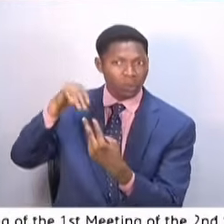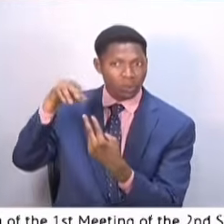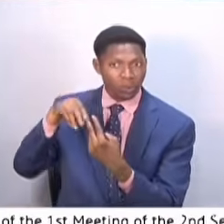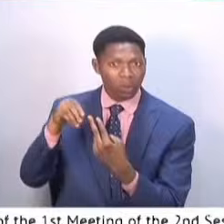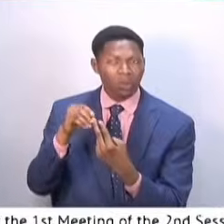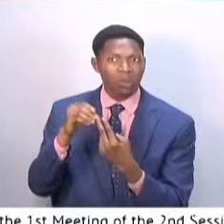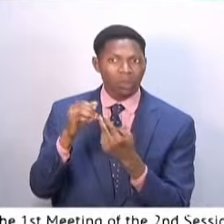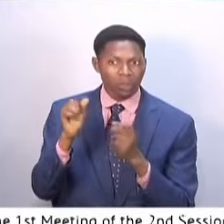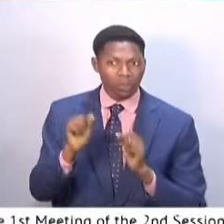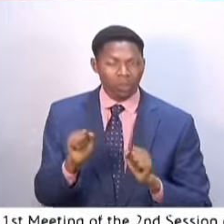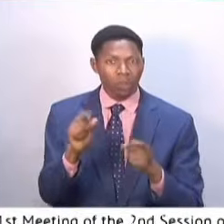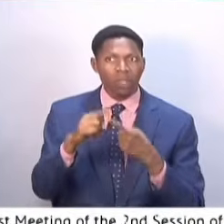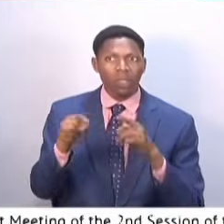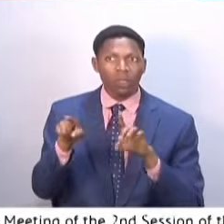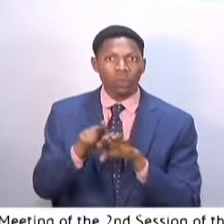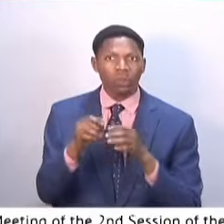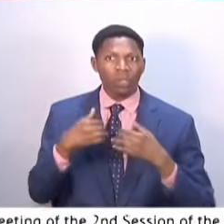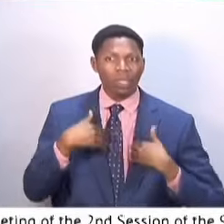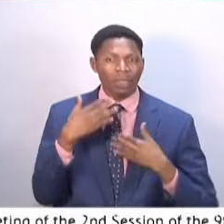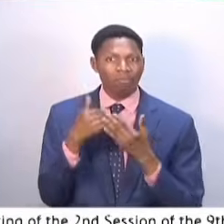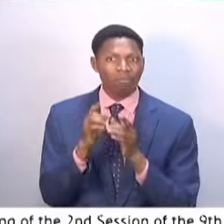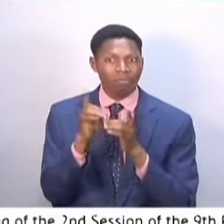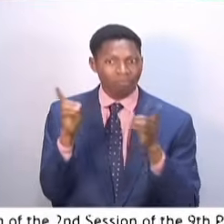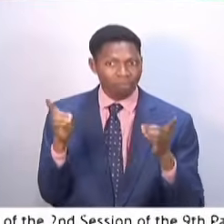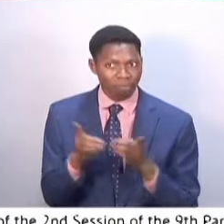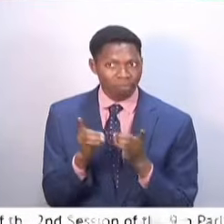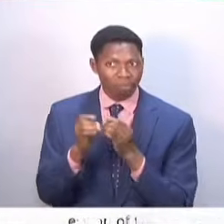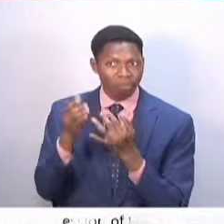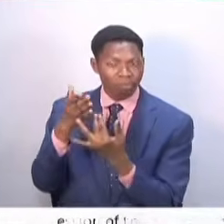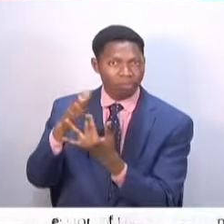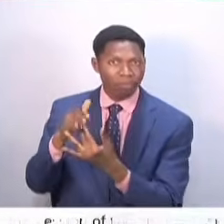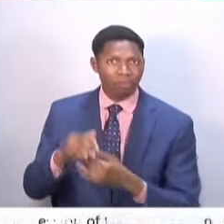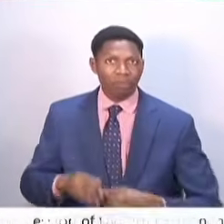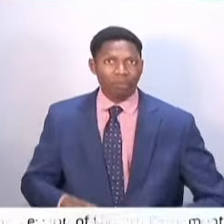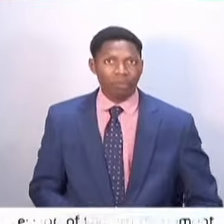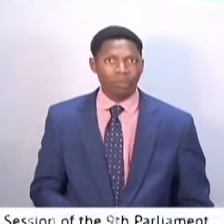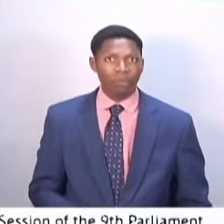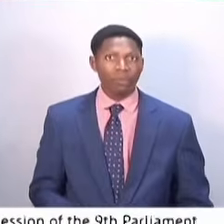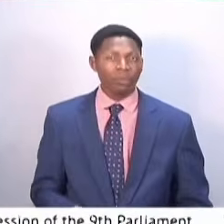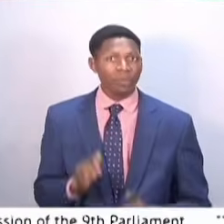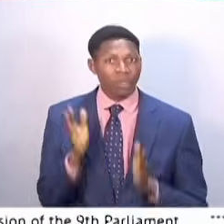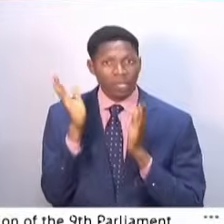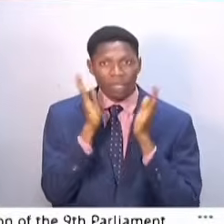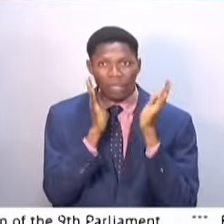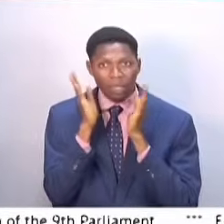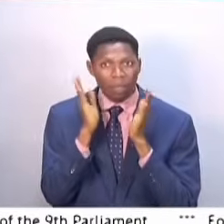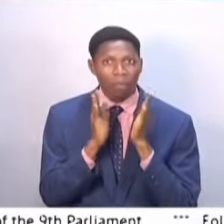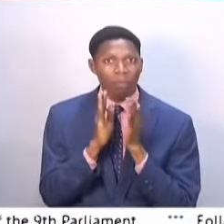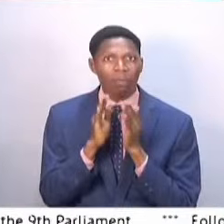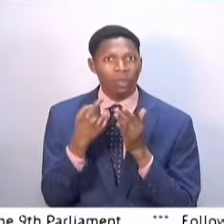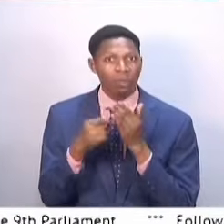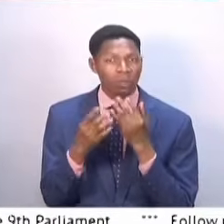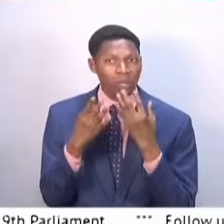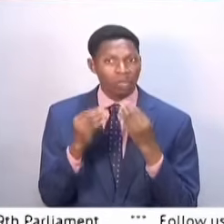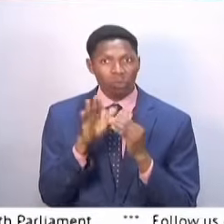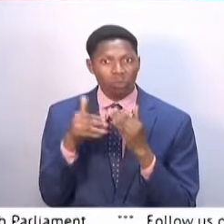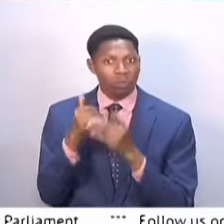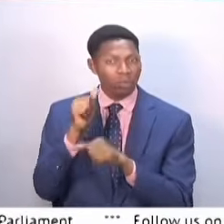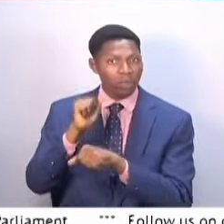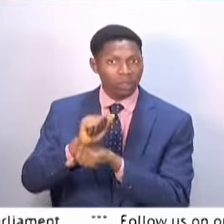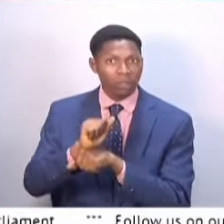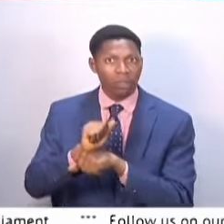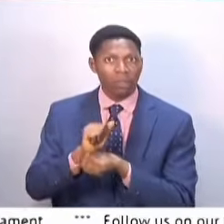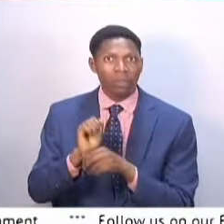strategies, and prioritize deprived districts. Mr. Speaker, Malaysia addressed its health workforce shortages